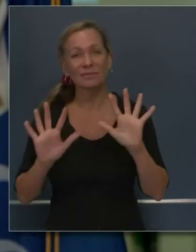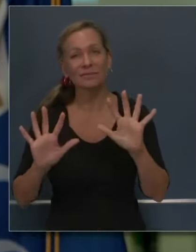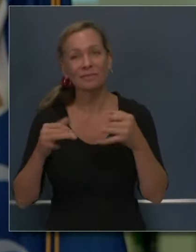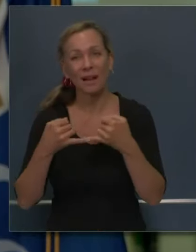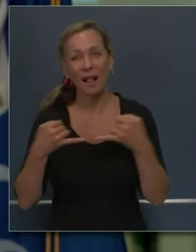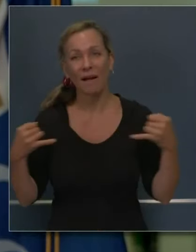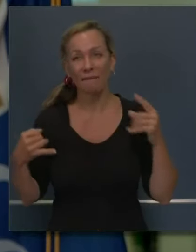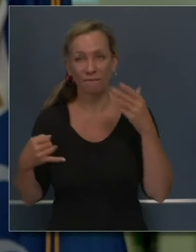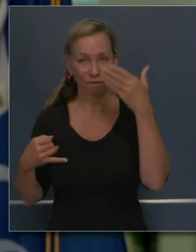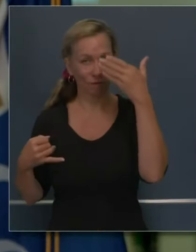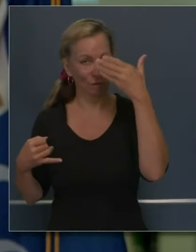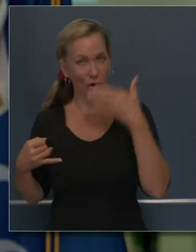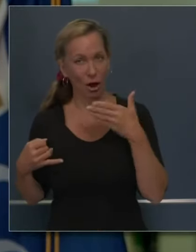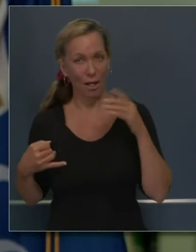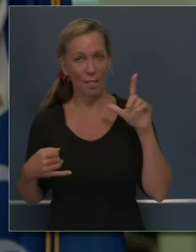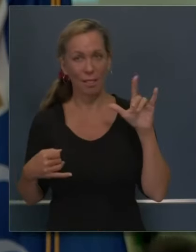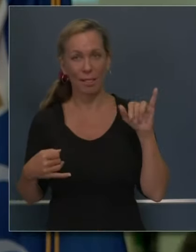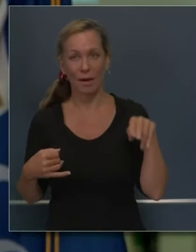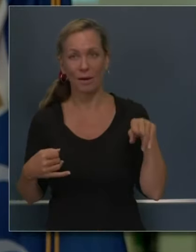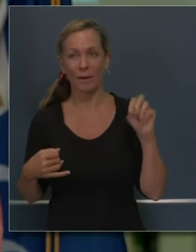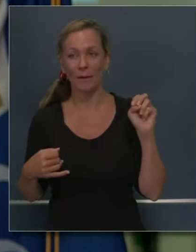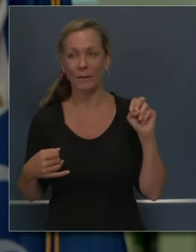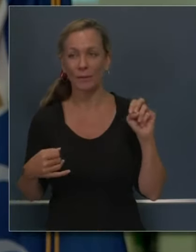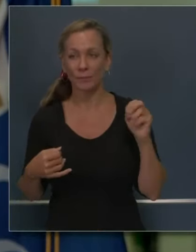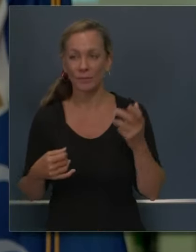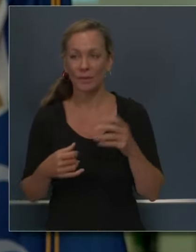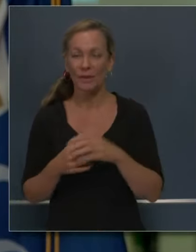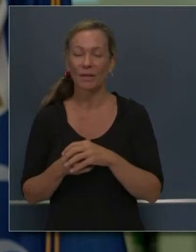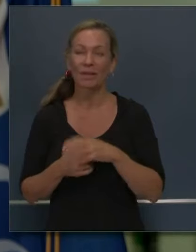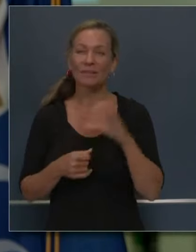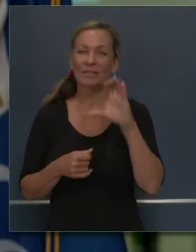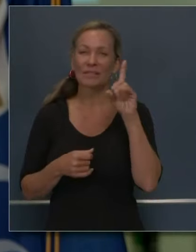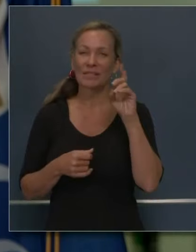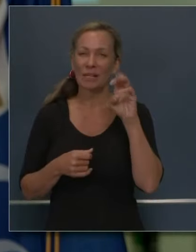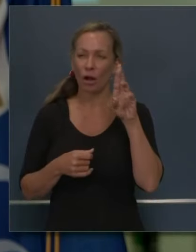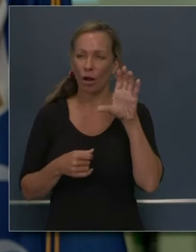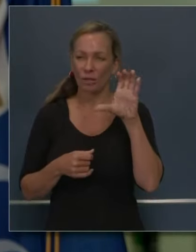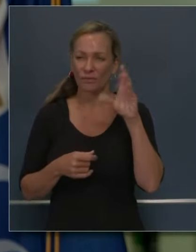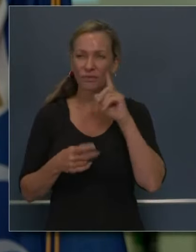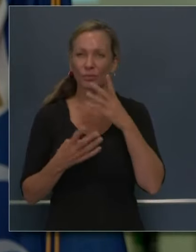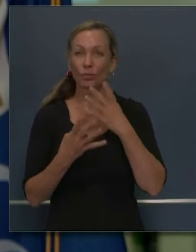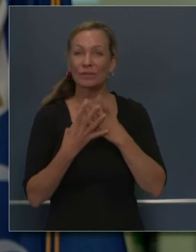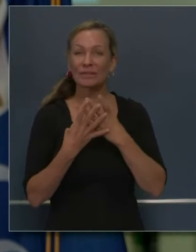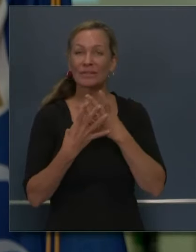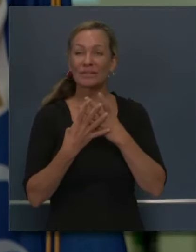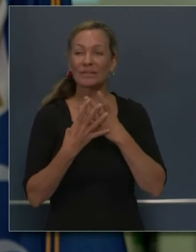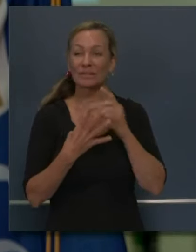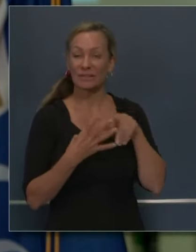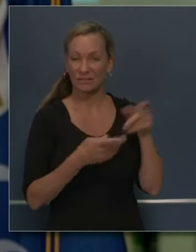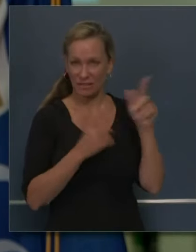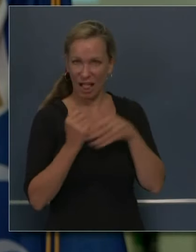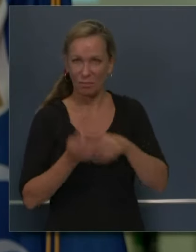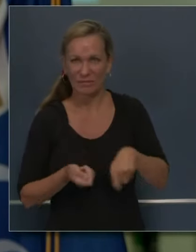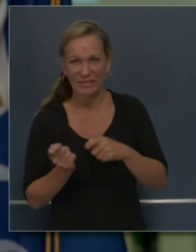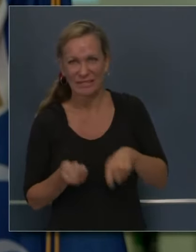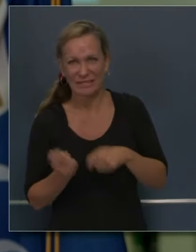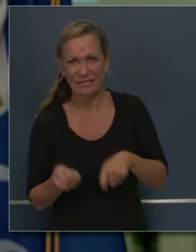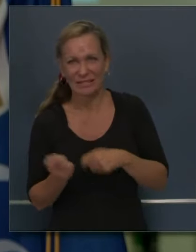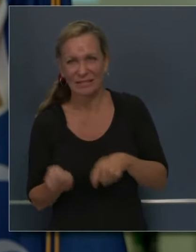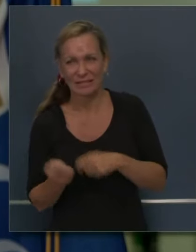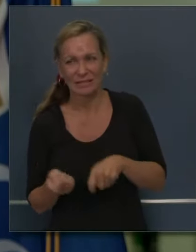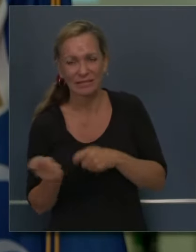from CDCR, that are out there, which we saw near Pleasanton on Saturday, doing an incredible job